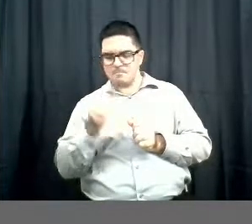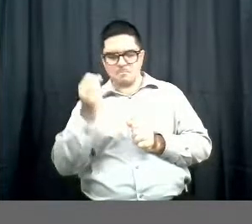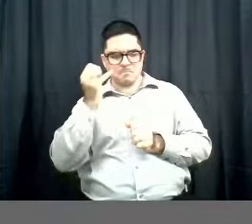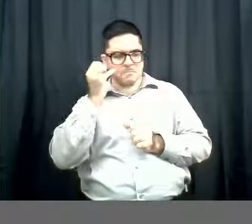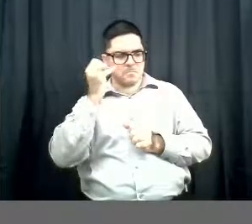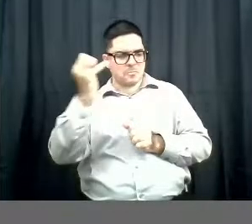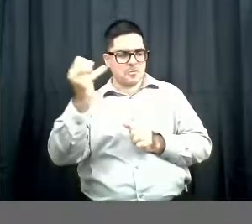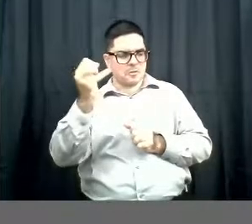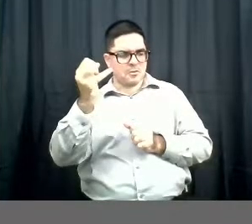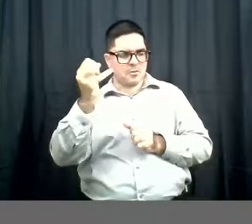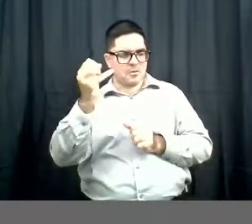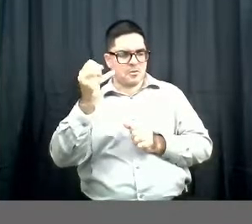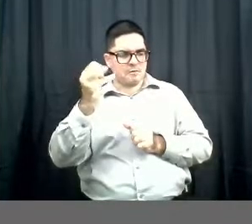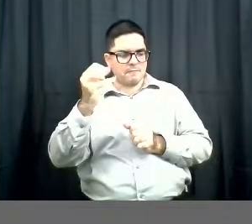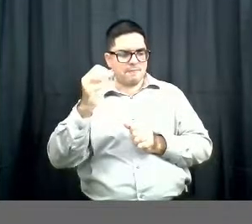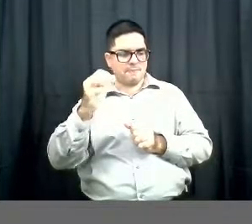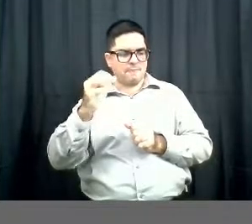done,